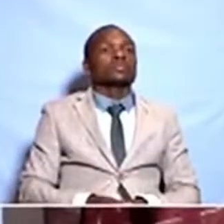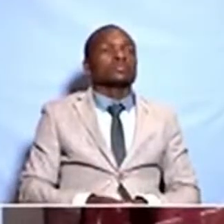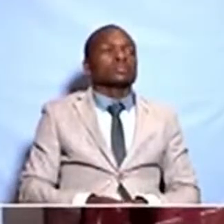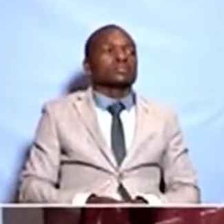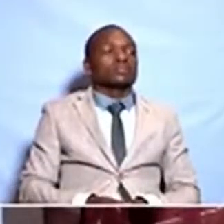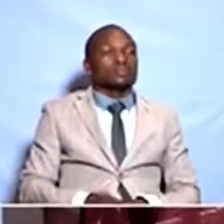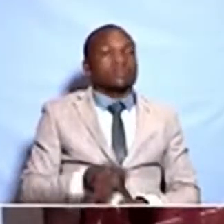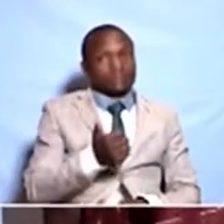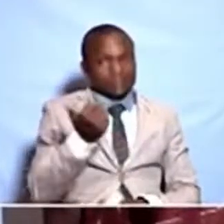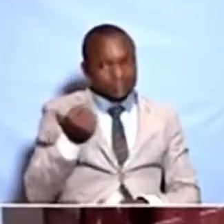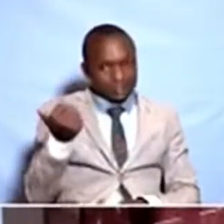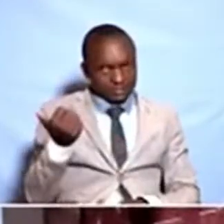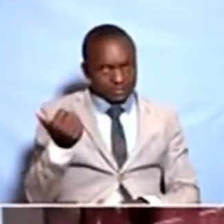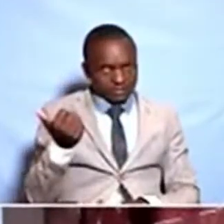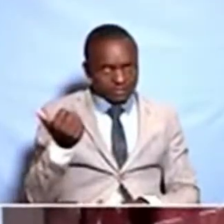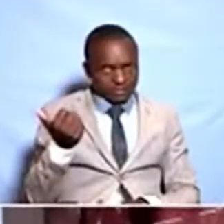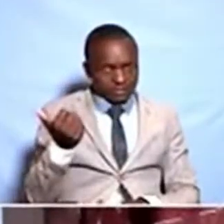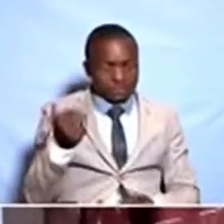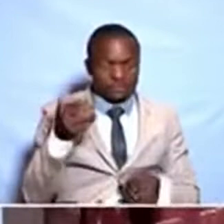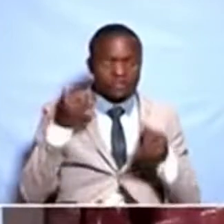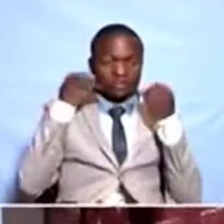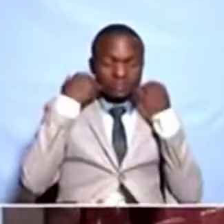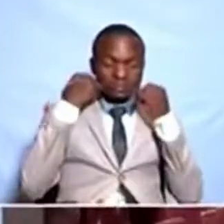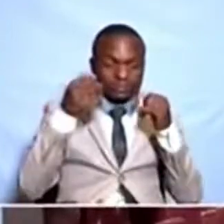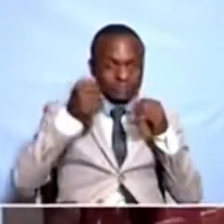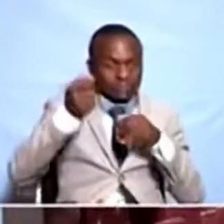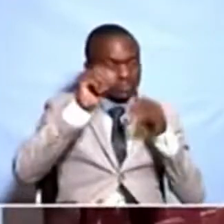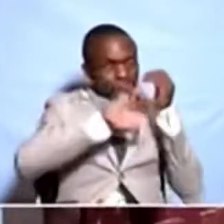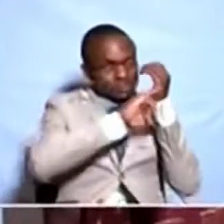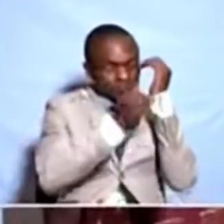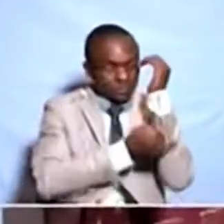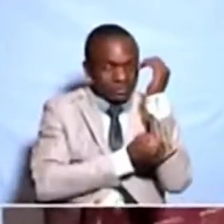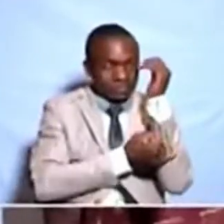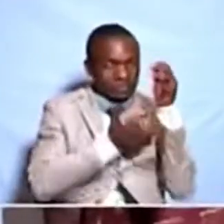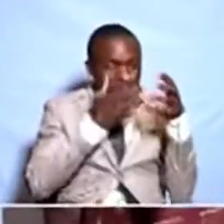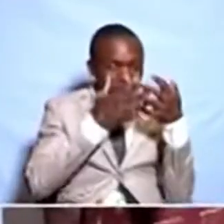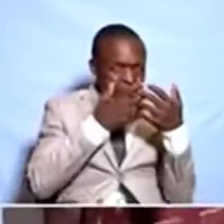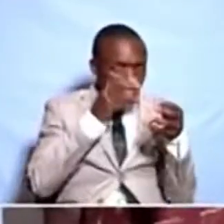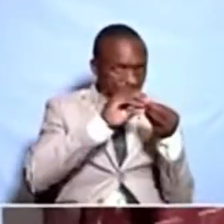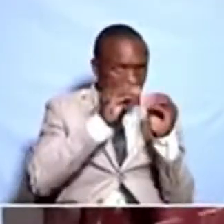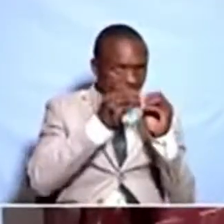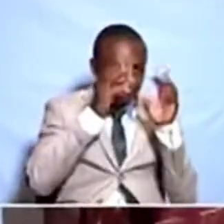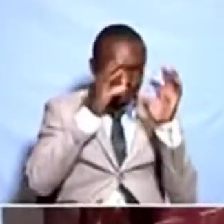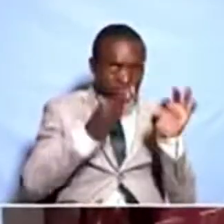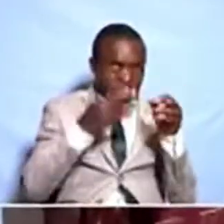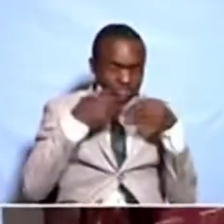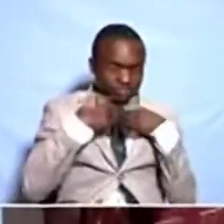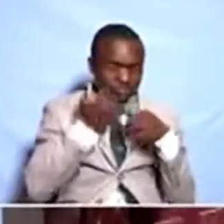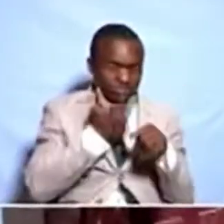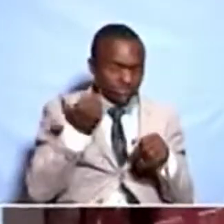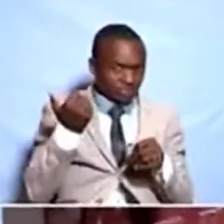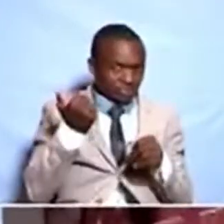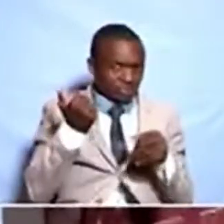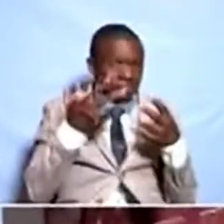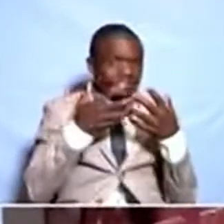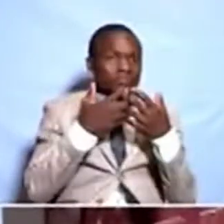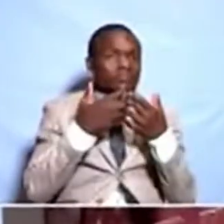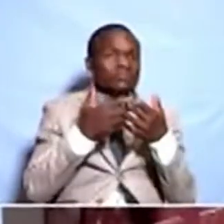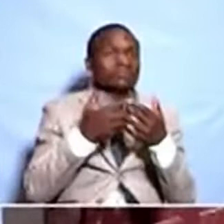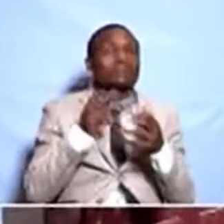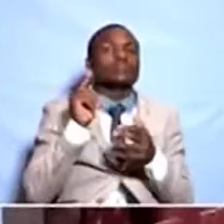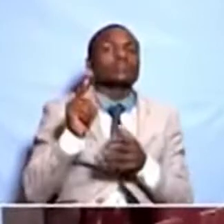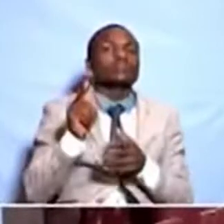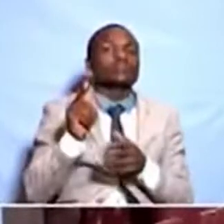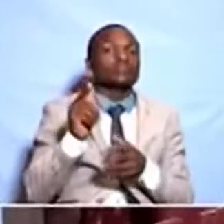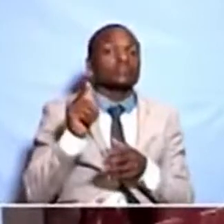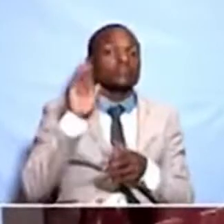the other details that you have introduced, like the engine number, if you have brought in another engine. So those will be